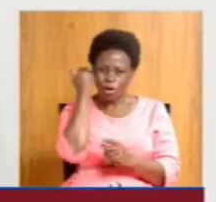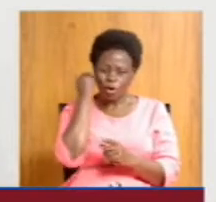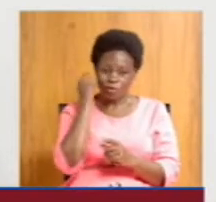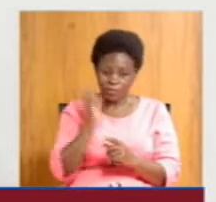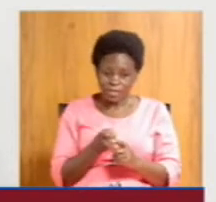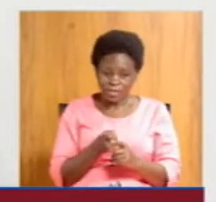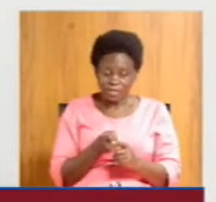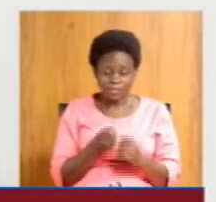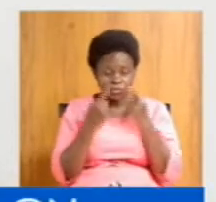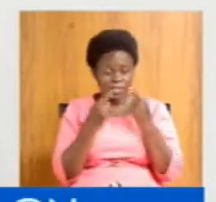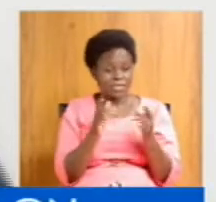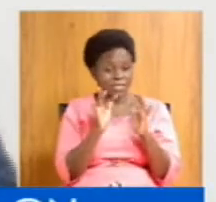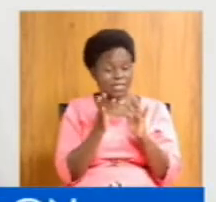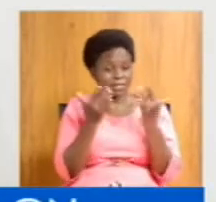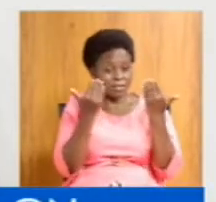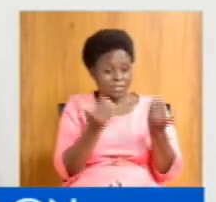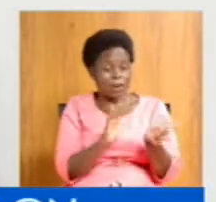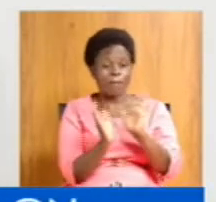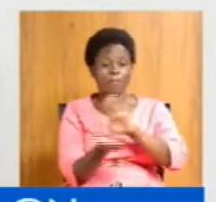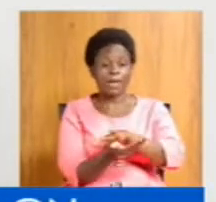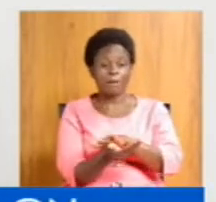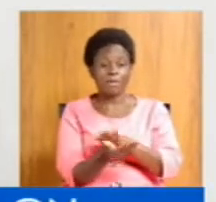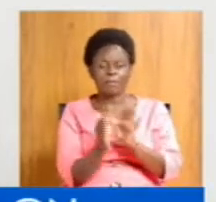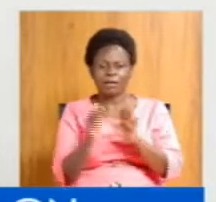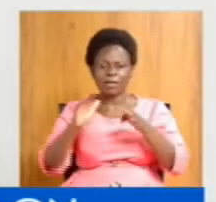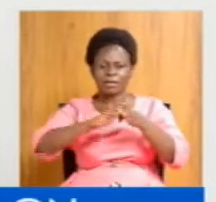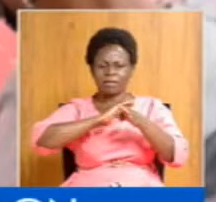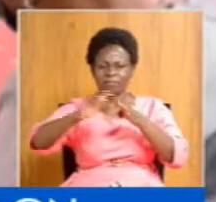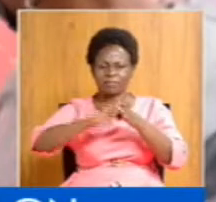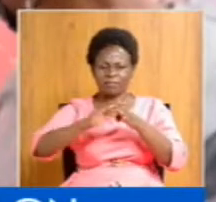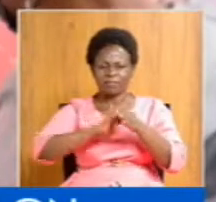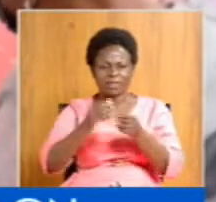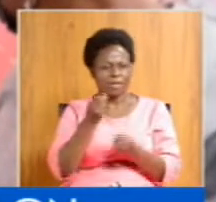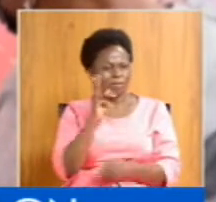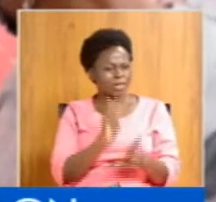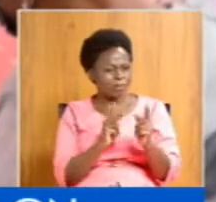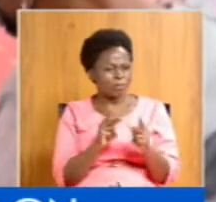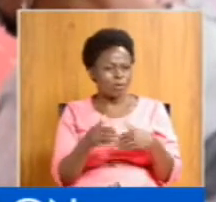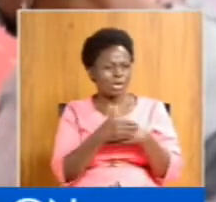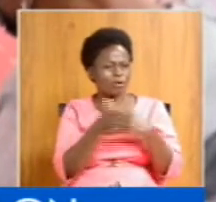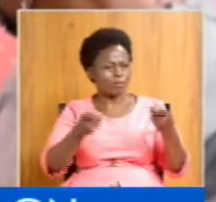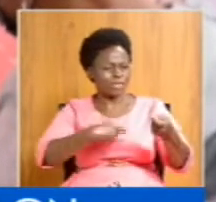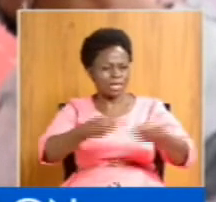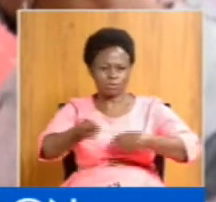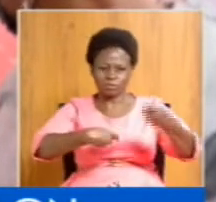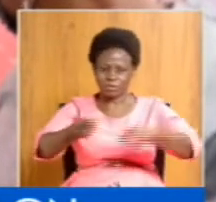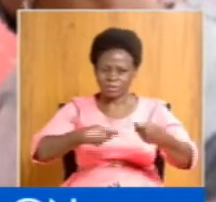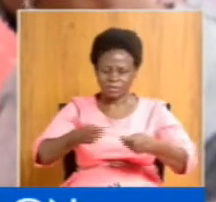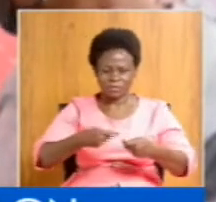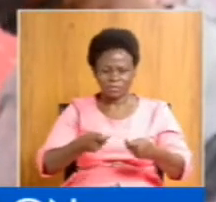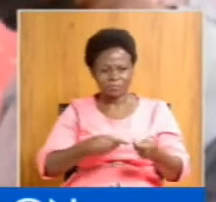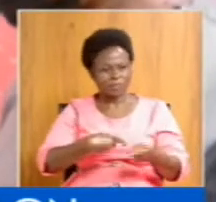You are seeing Internet now becoming a business. There are many people who are now opening up shops and